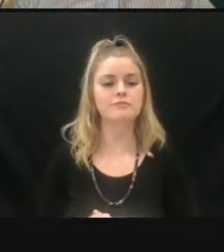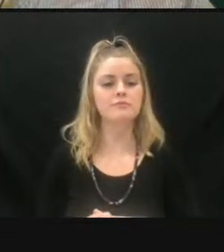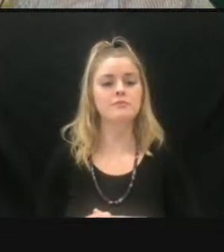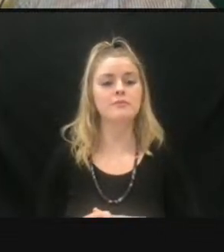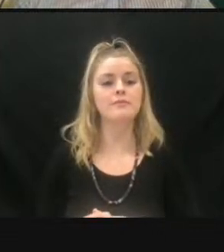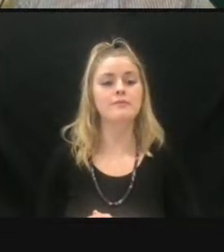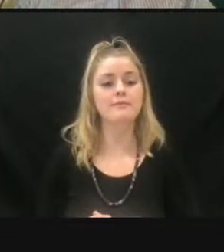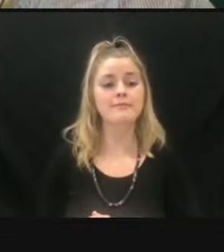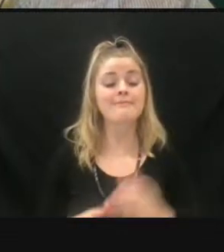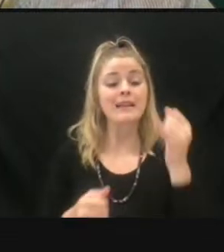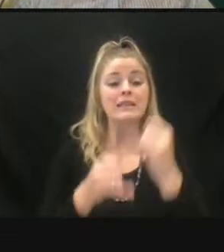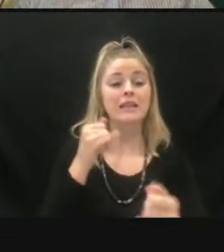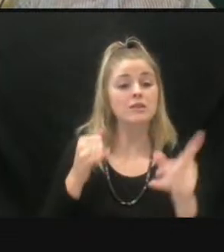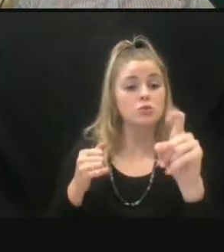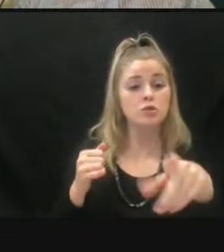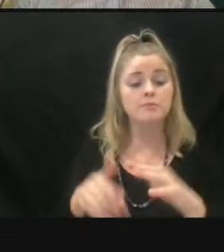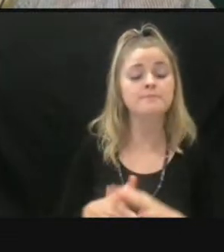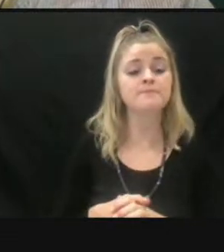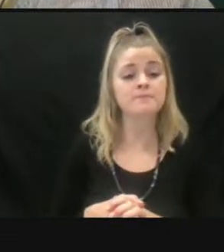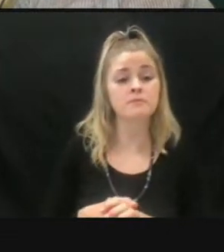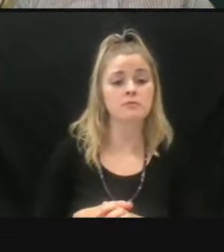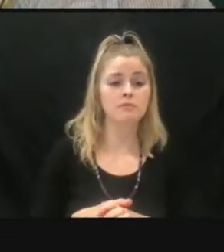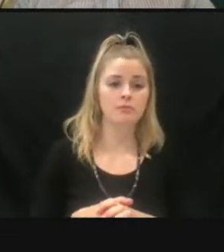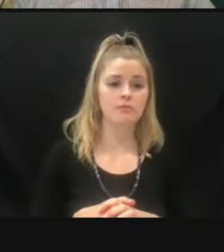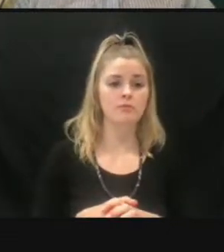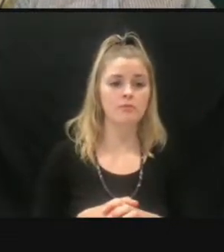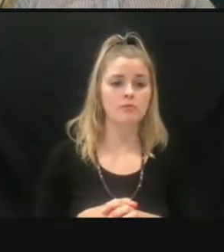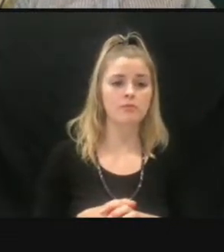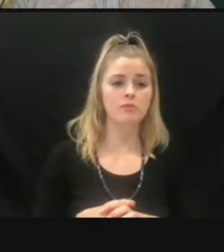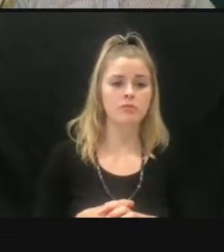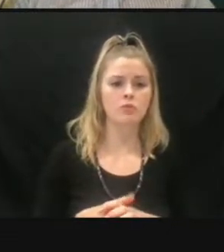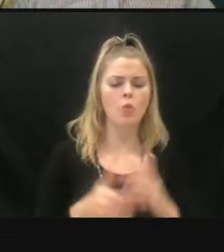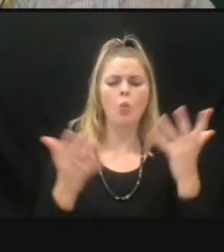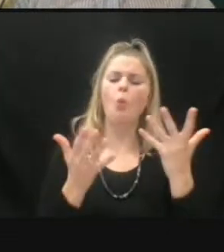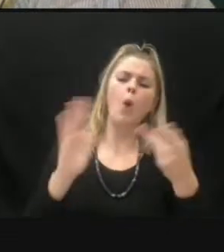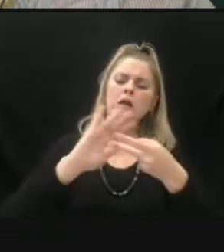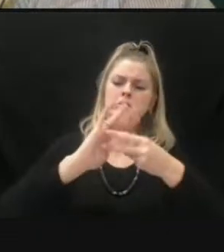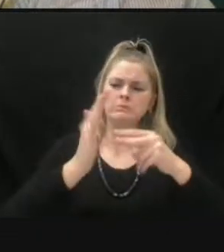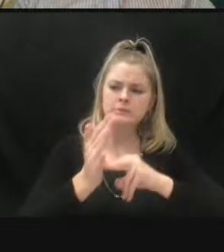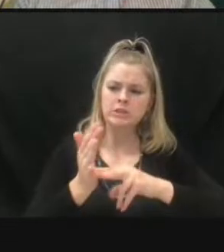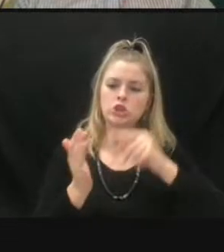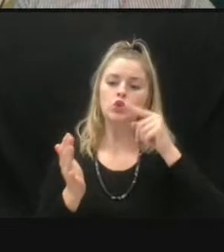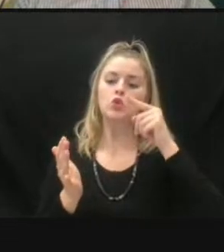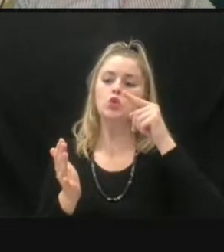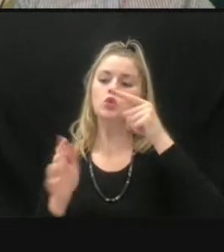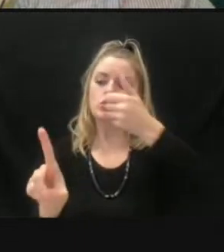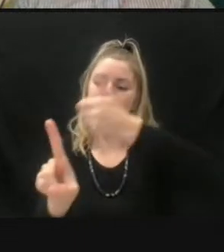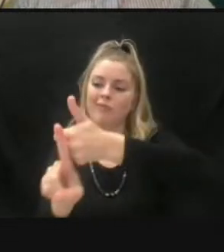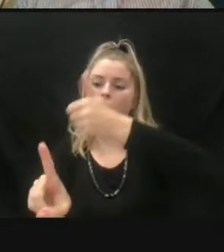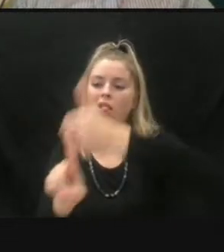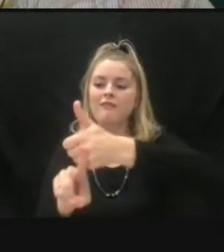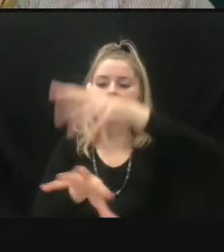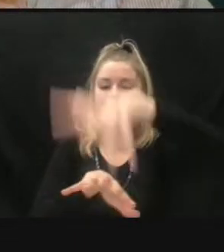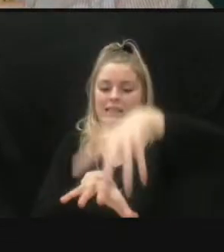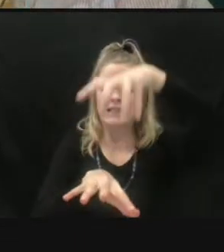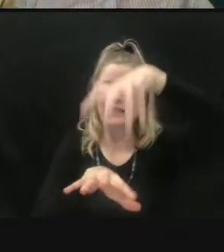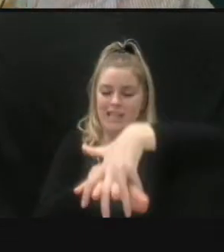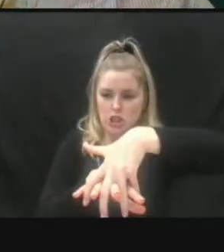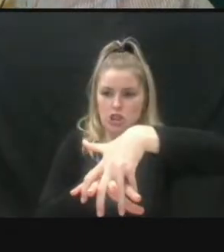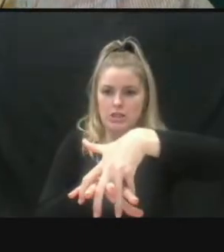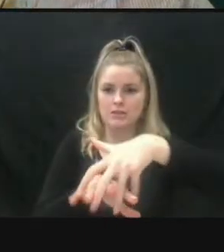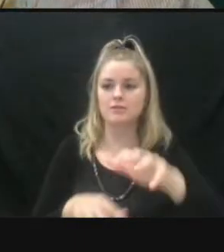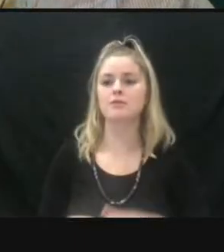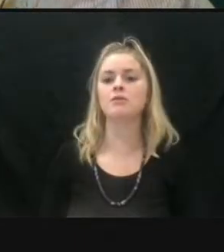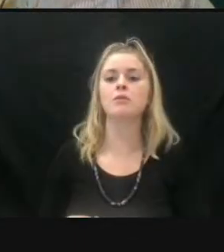the 11th question was, what does it mean to you to be Indigenous in what is now Maryland or